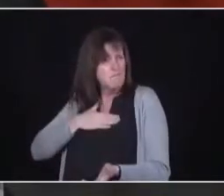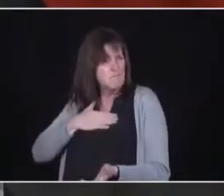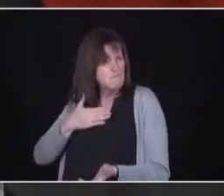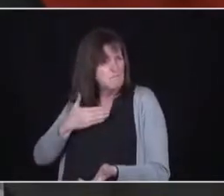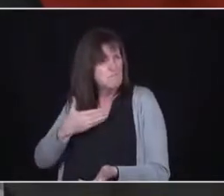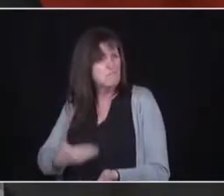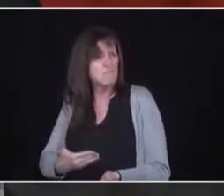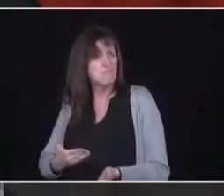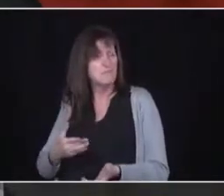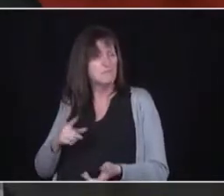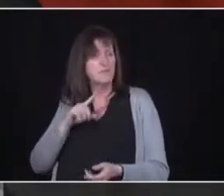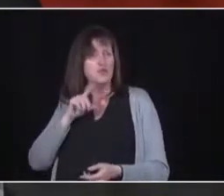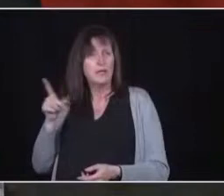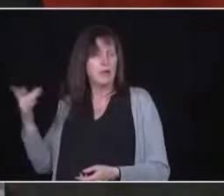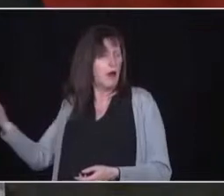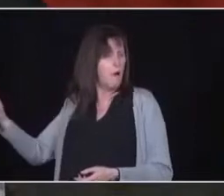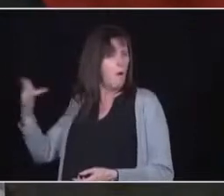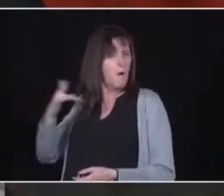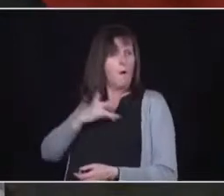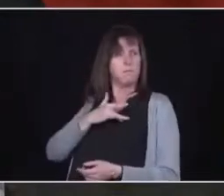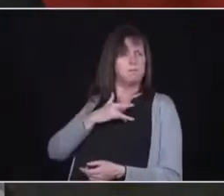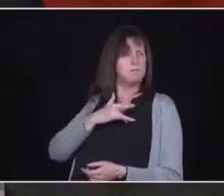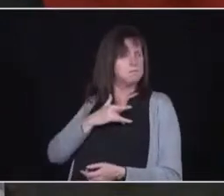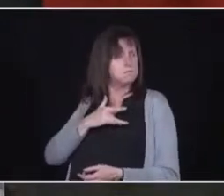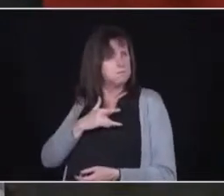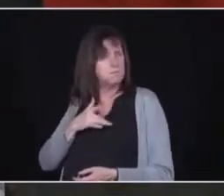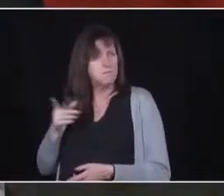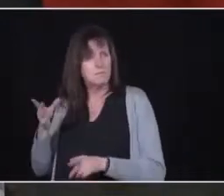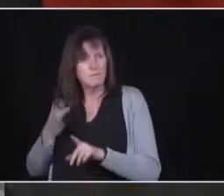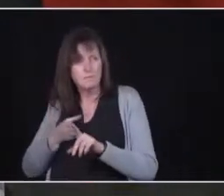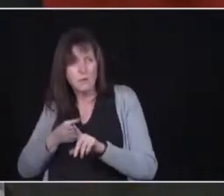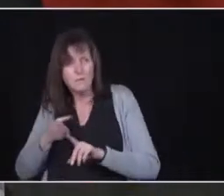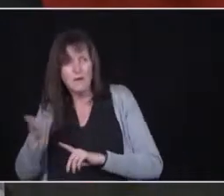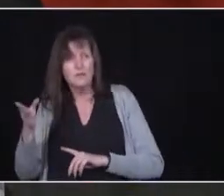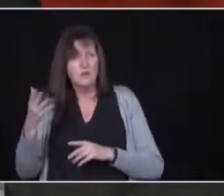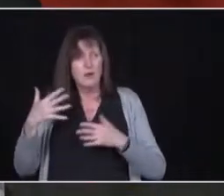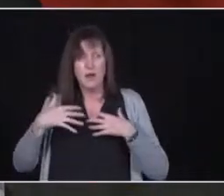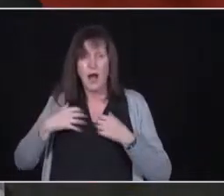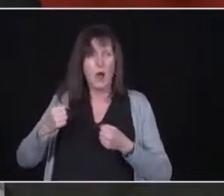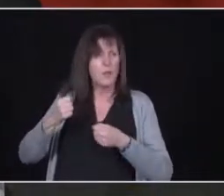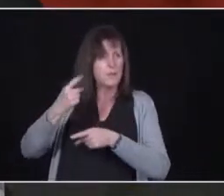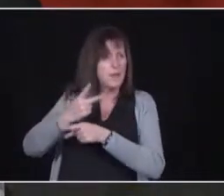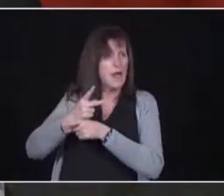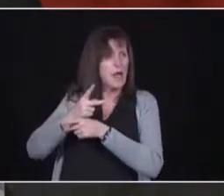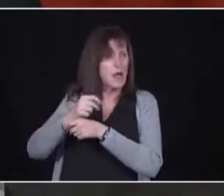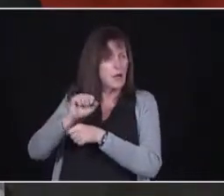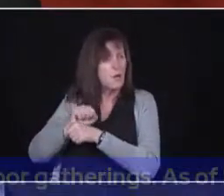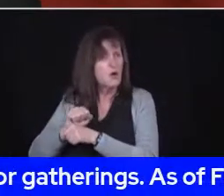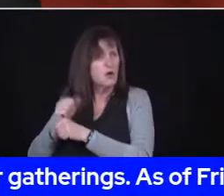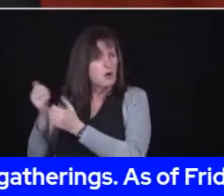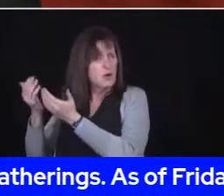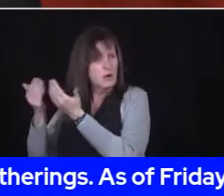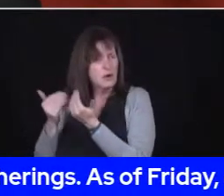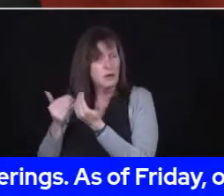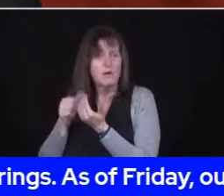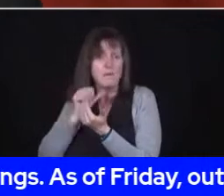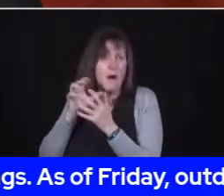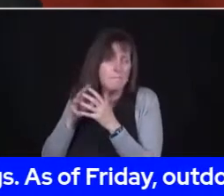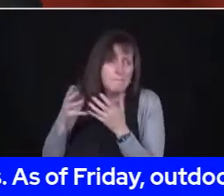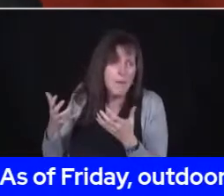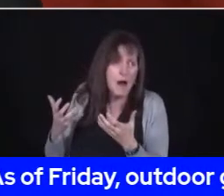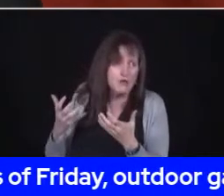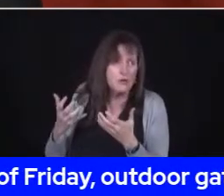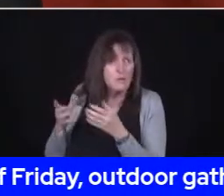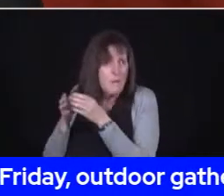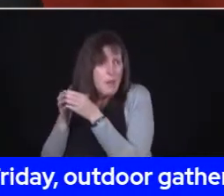He's putting some professional healthcare workers together. He says it might not be much because we aren't that large, but